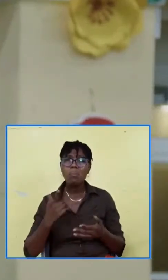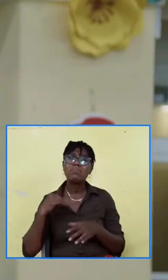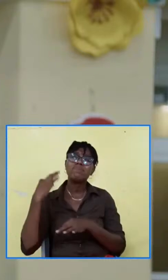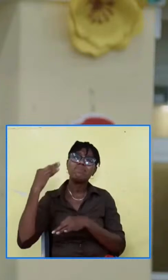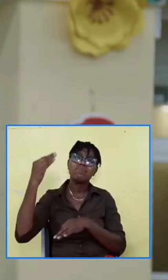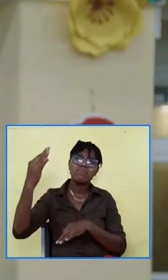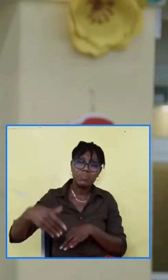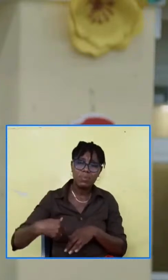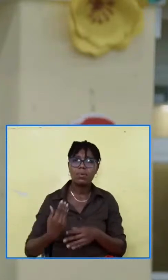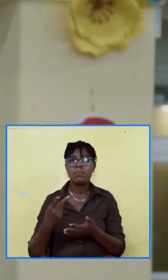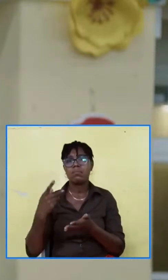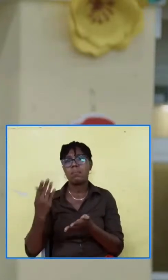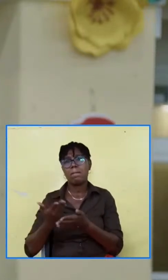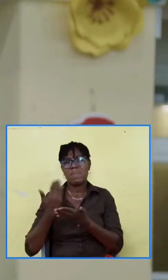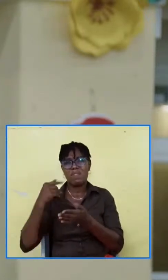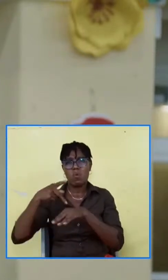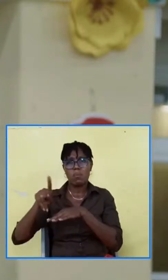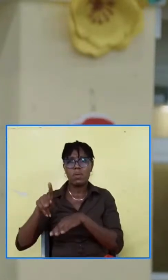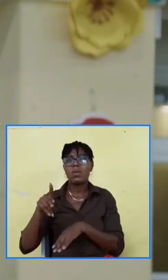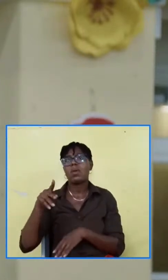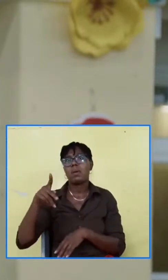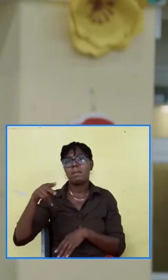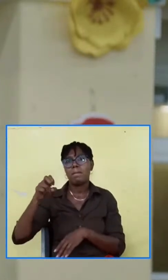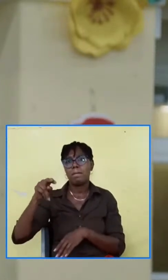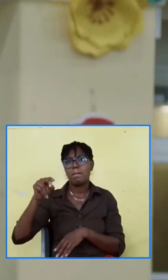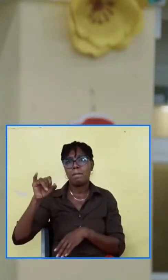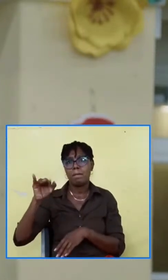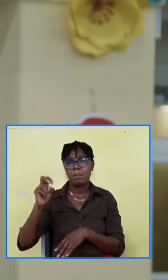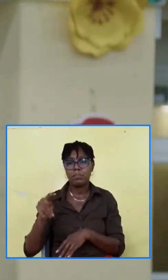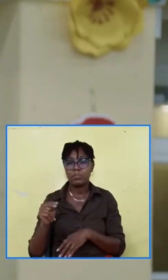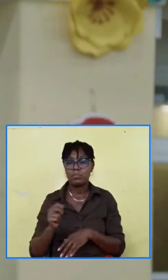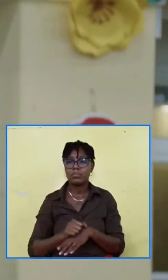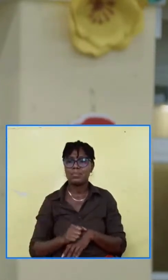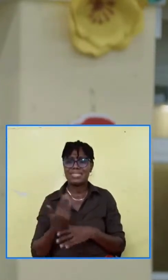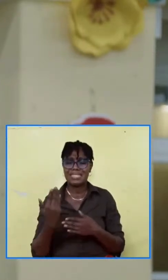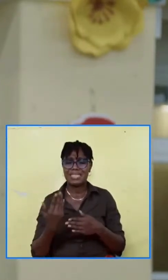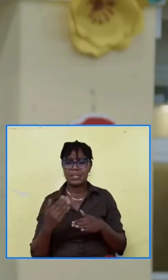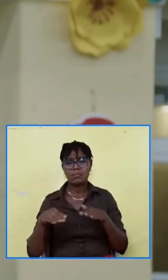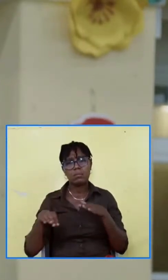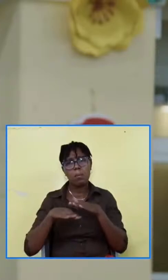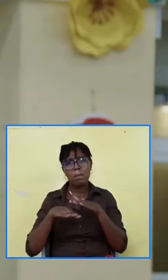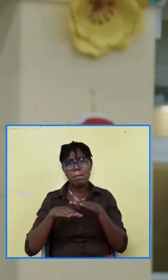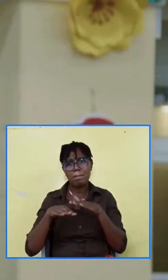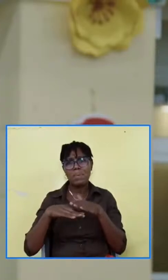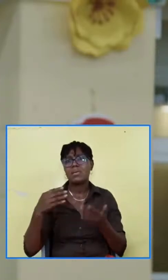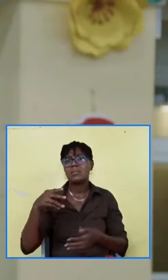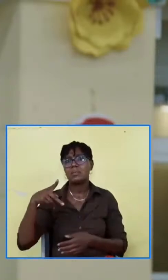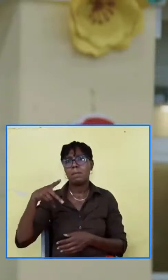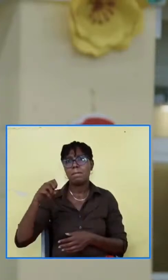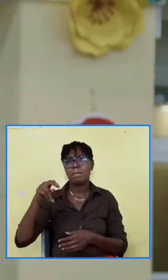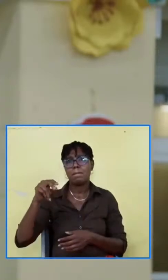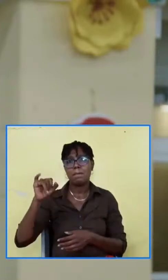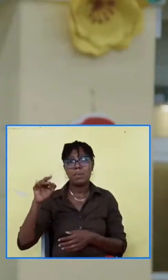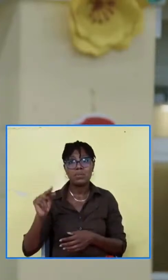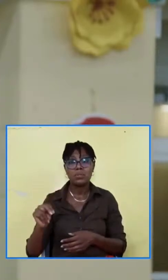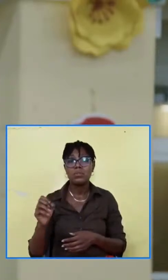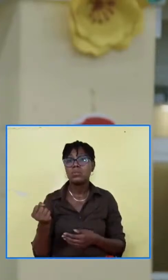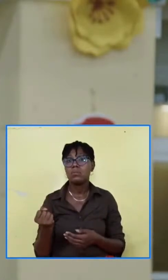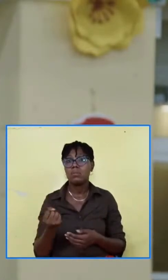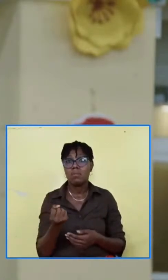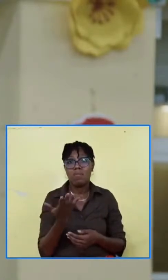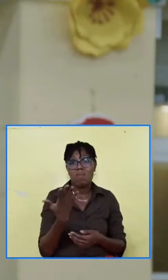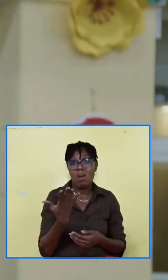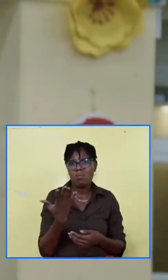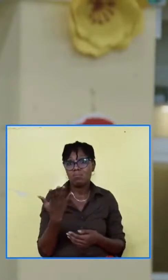pension. Also in regards of considering what is the baseline of the pension, is the best 5, 7, 9